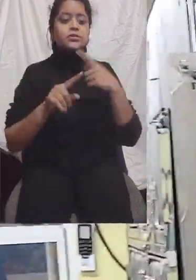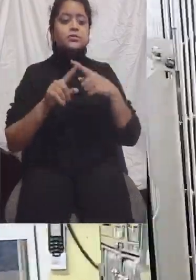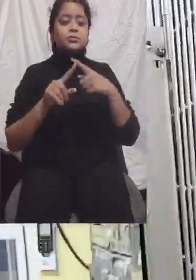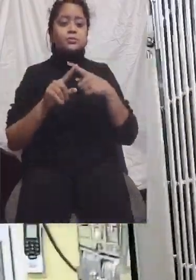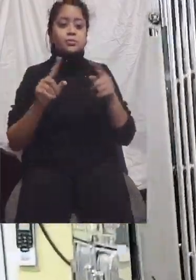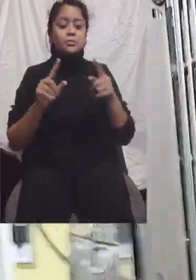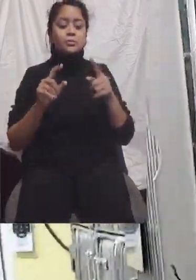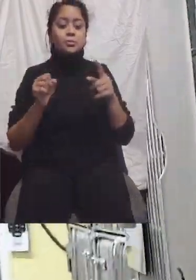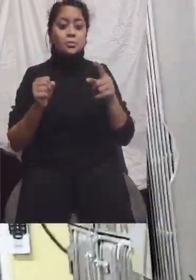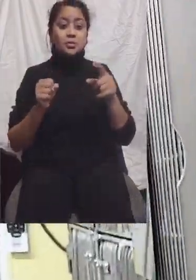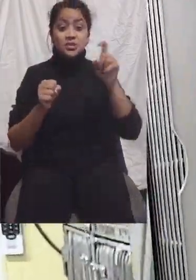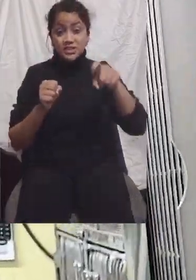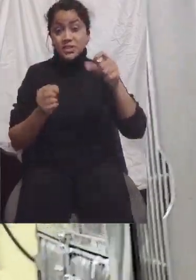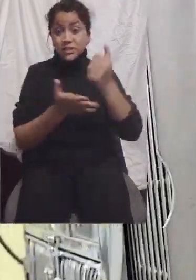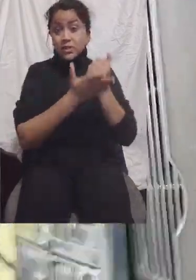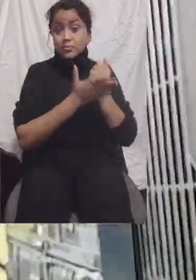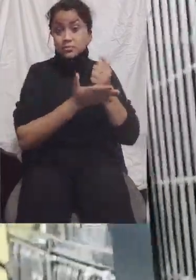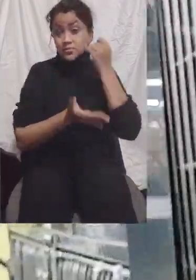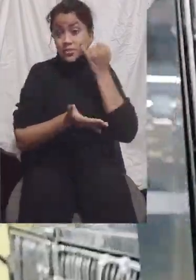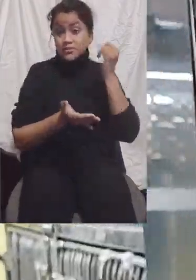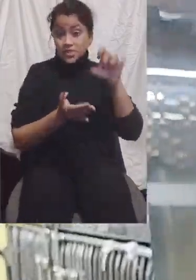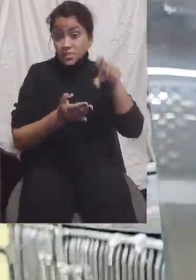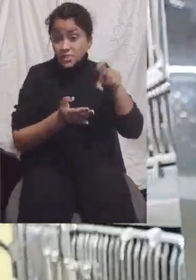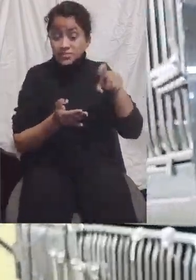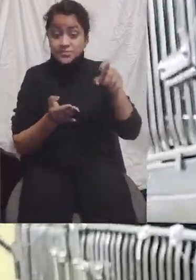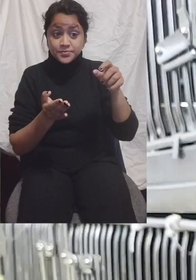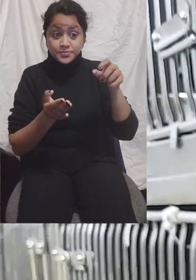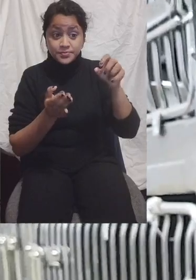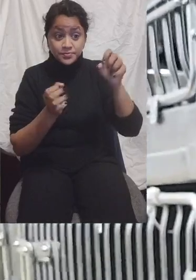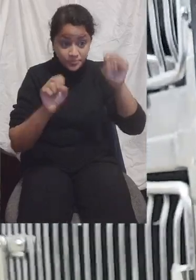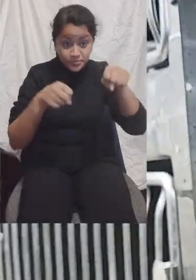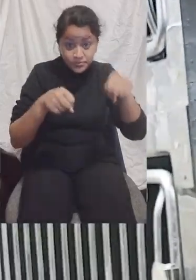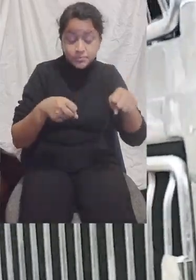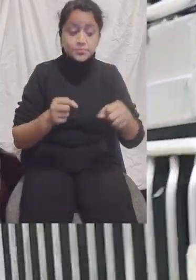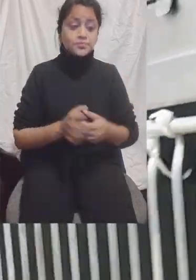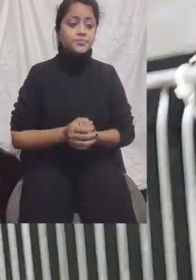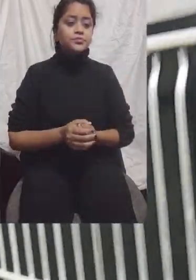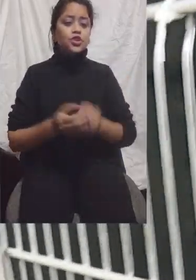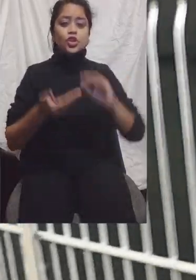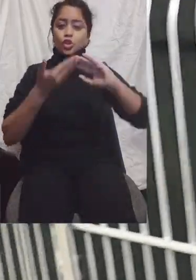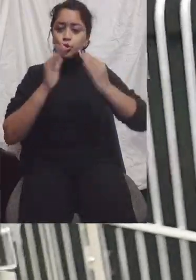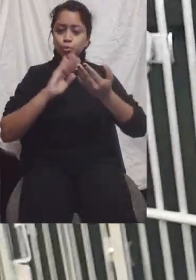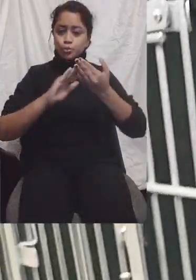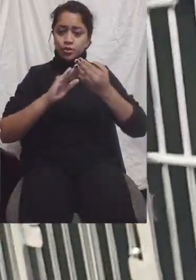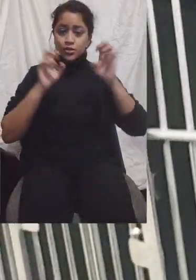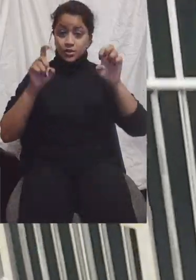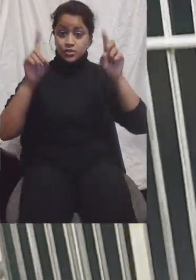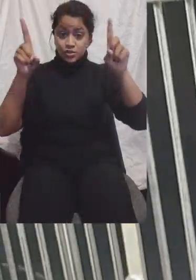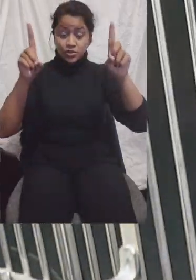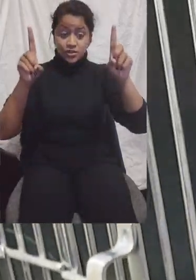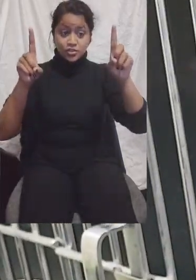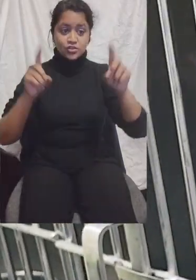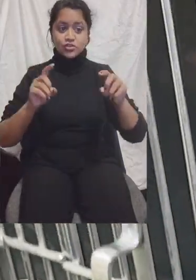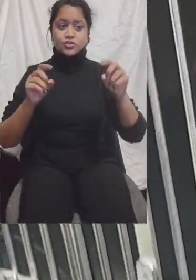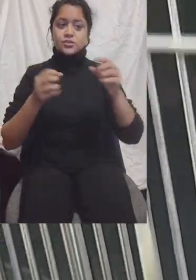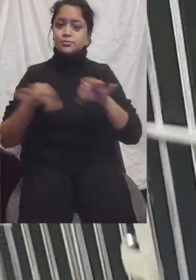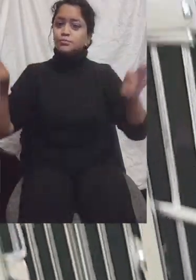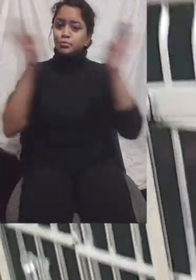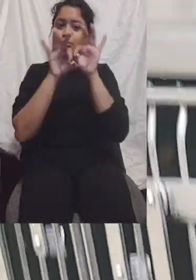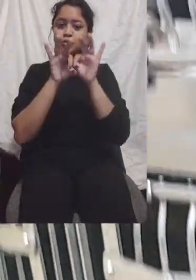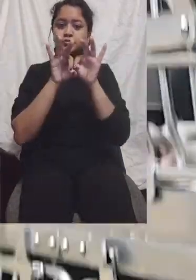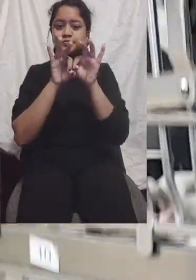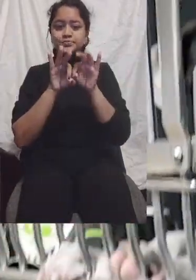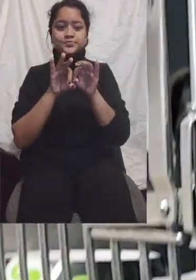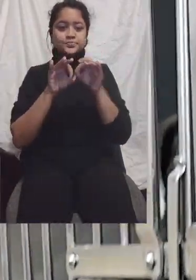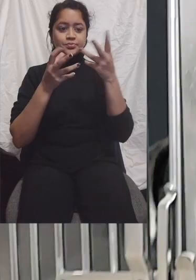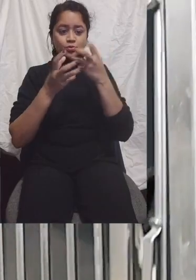help with that, then we would love the help, very much so. Community education. One of the biggest things that we can do to help